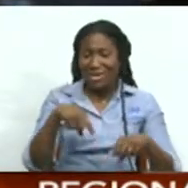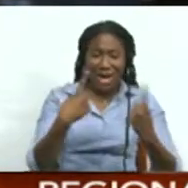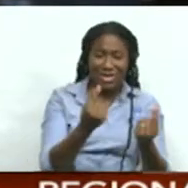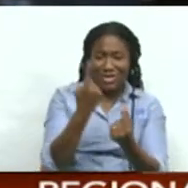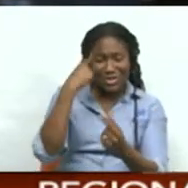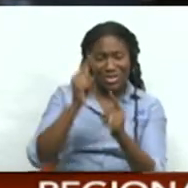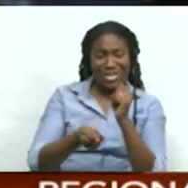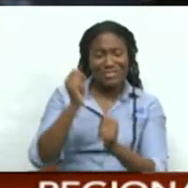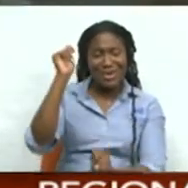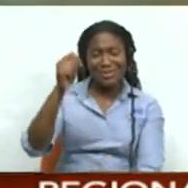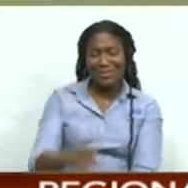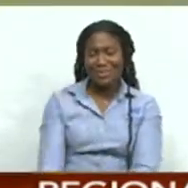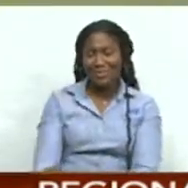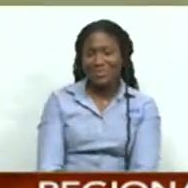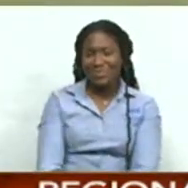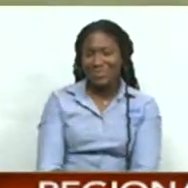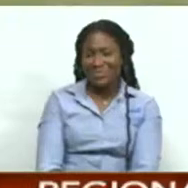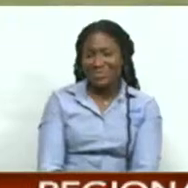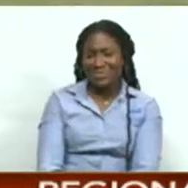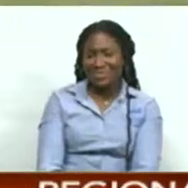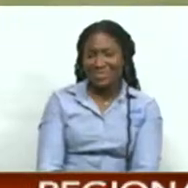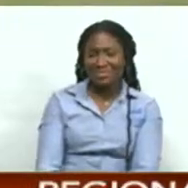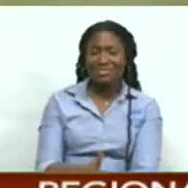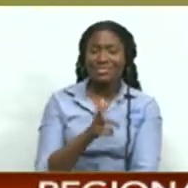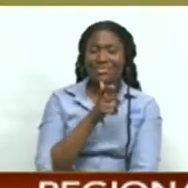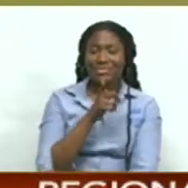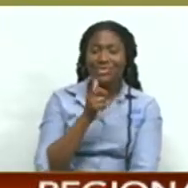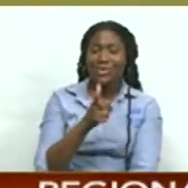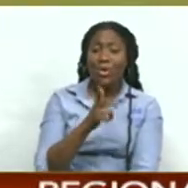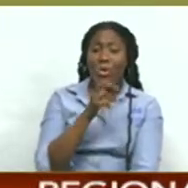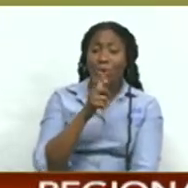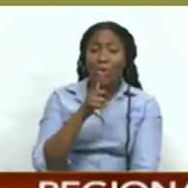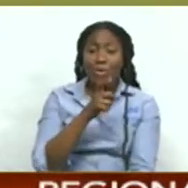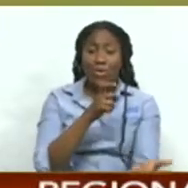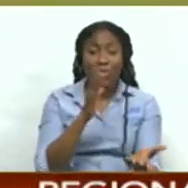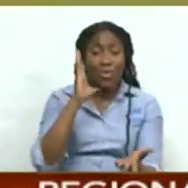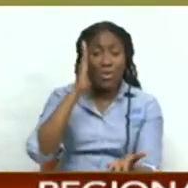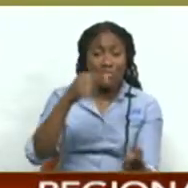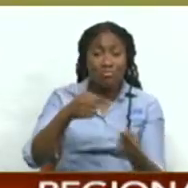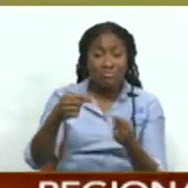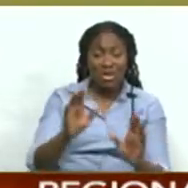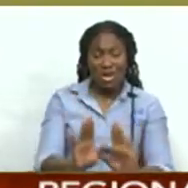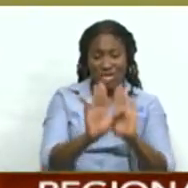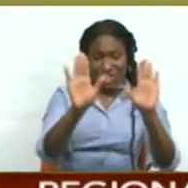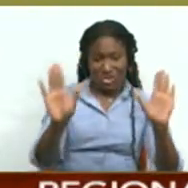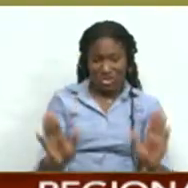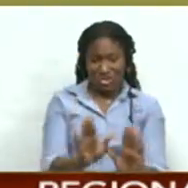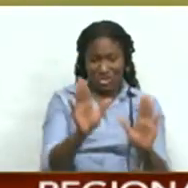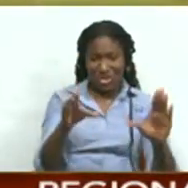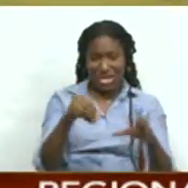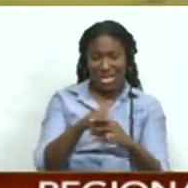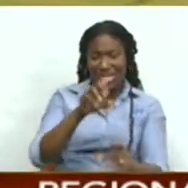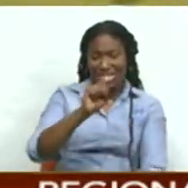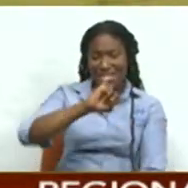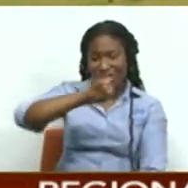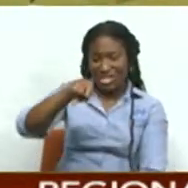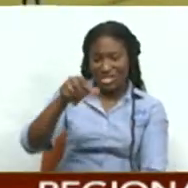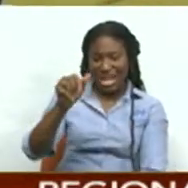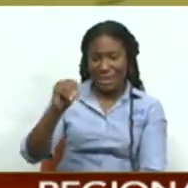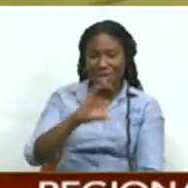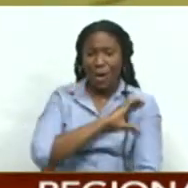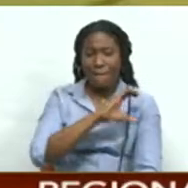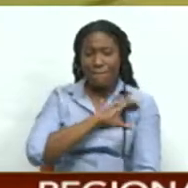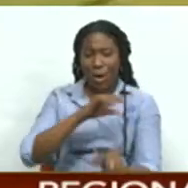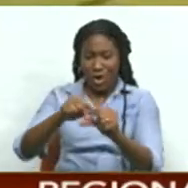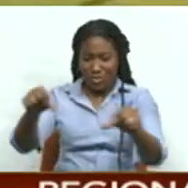Tobago. The race for the TTPFL title continues this Sunday at the Kent Cook Ground in the St. James Police Barracks. With just 3 matches